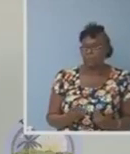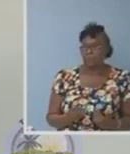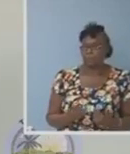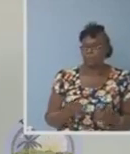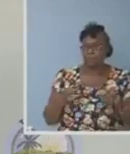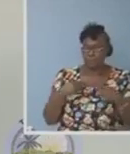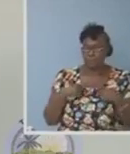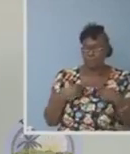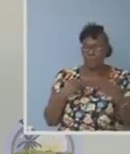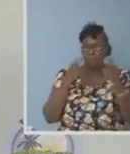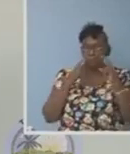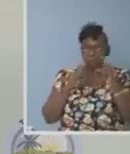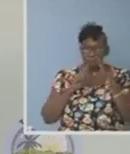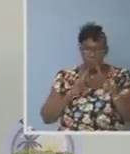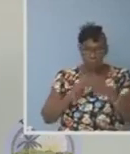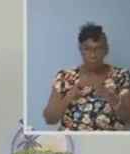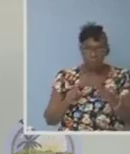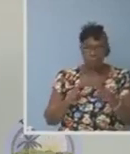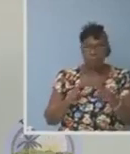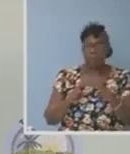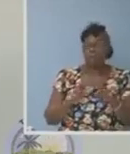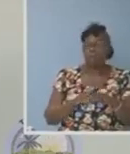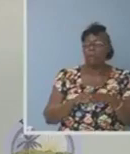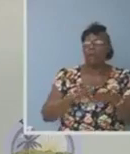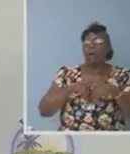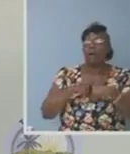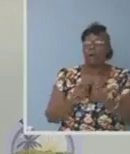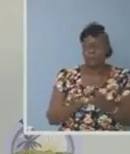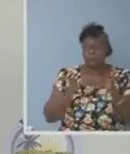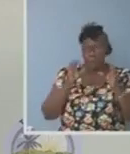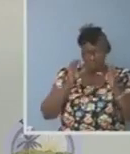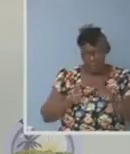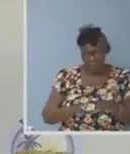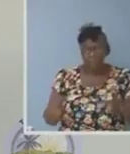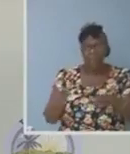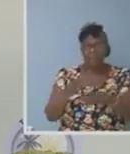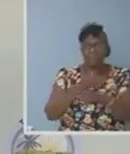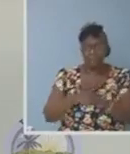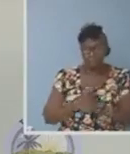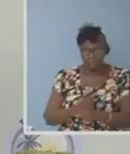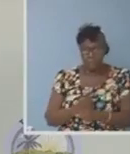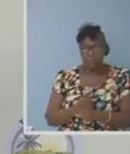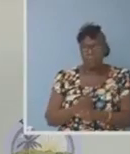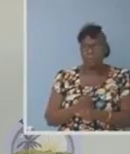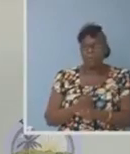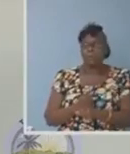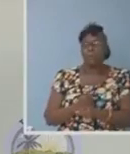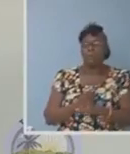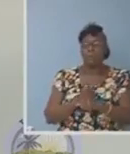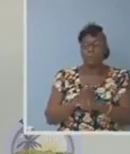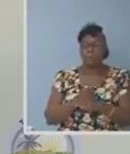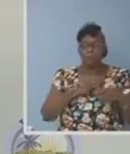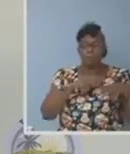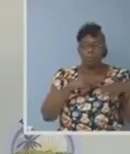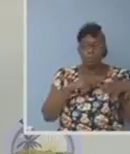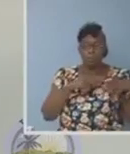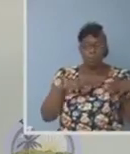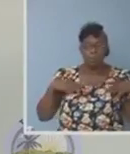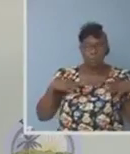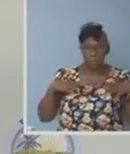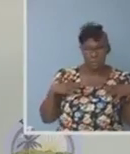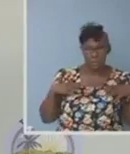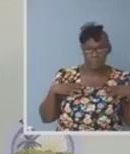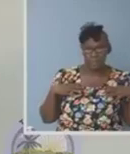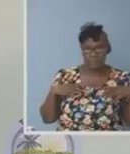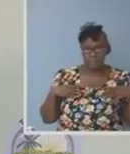have to look at the dynamics to see how we can get more properties to upgrade their products. But also,